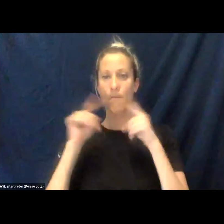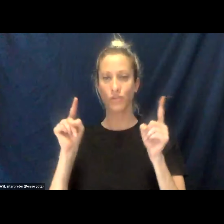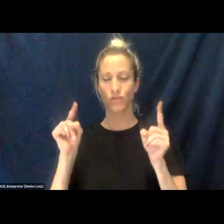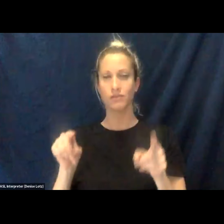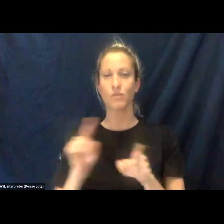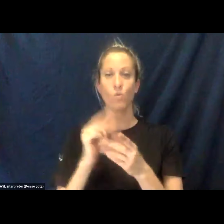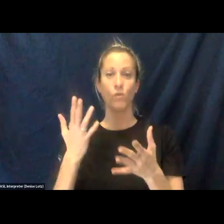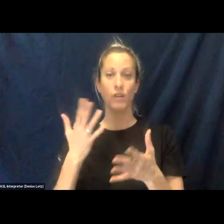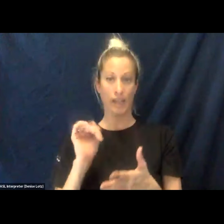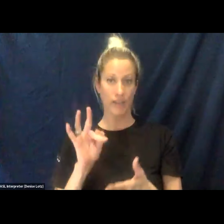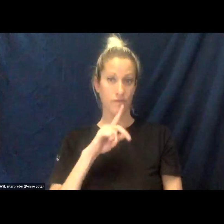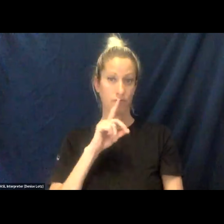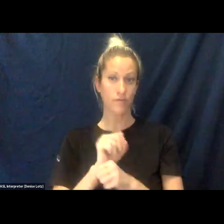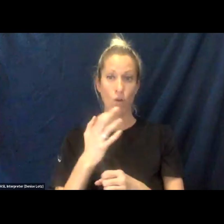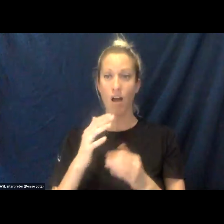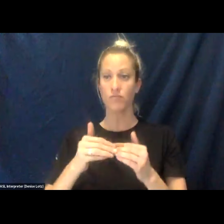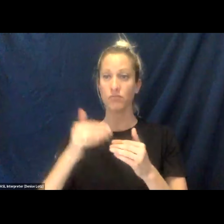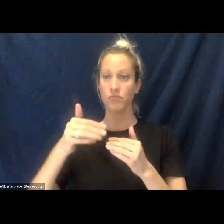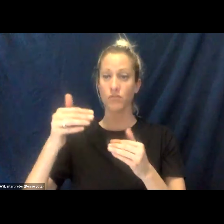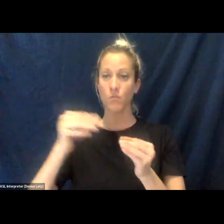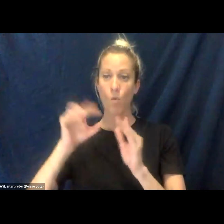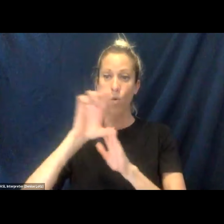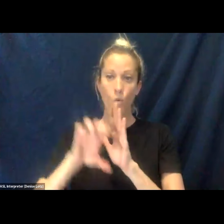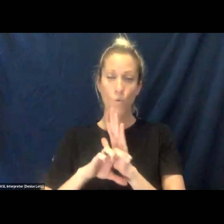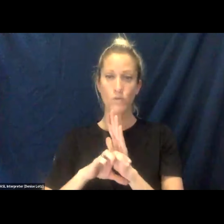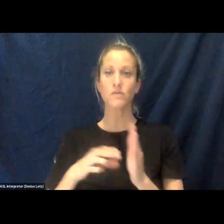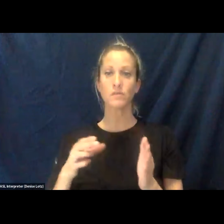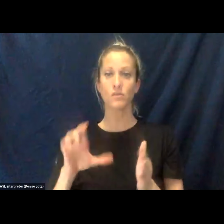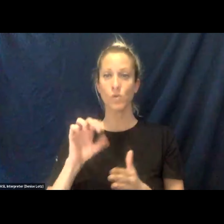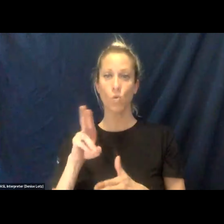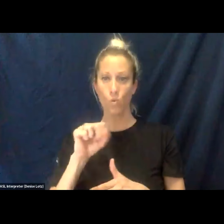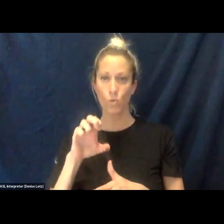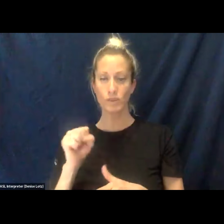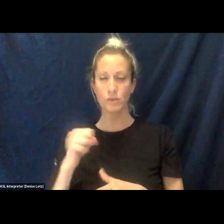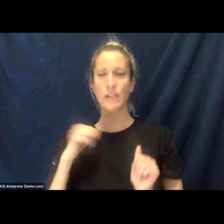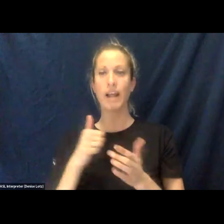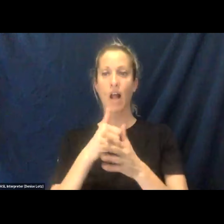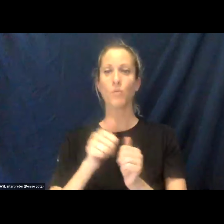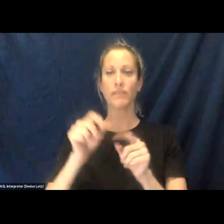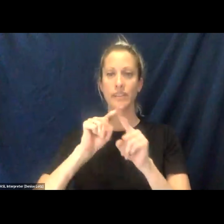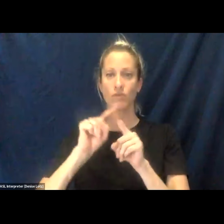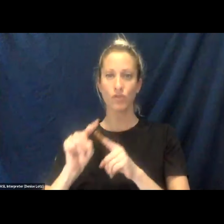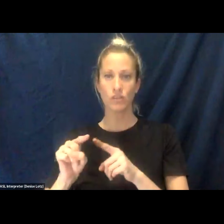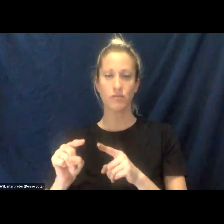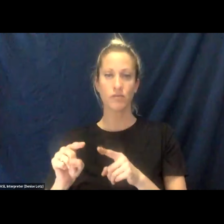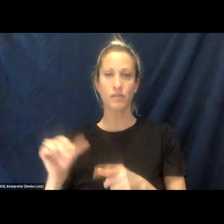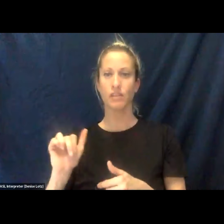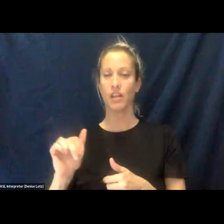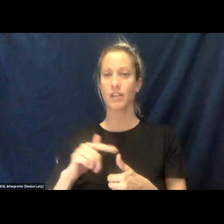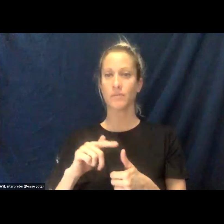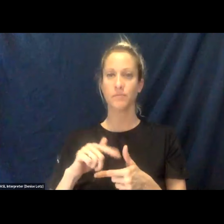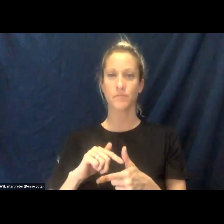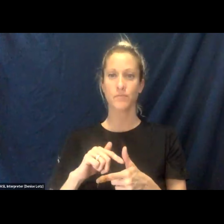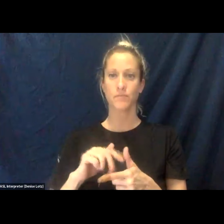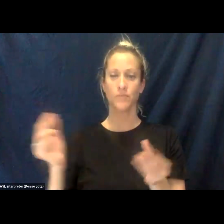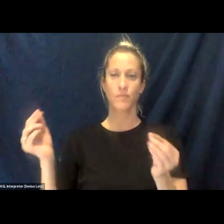there, if they want to move on to any courseware that's more advanced at that, we would help them connect to a courseware that would make the most sense, whether it goes into things like coding or more